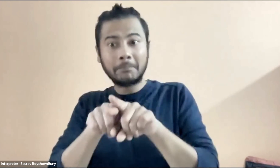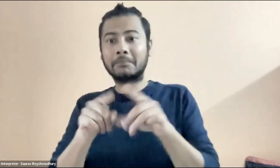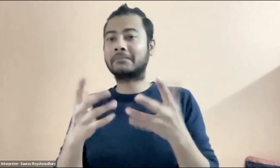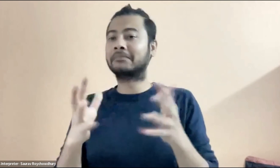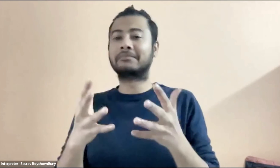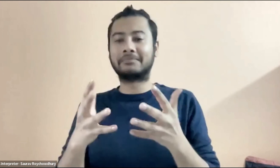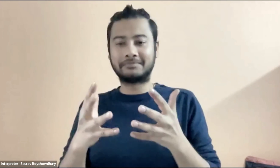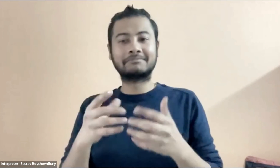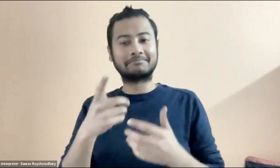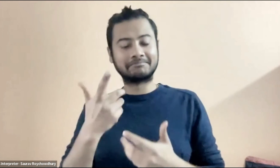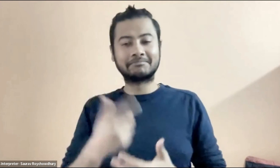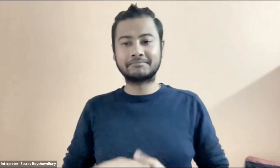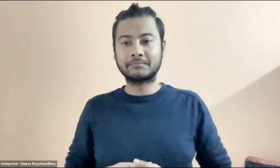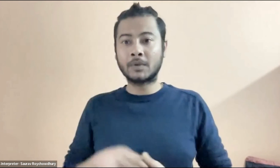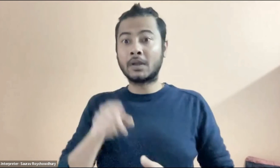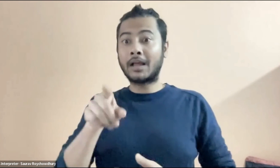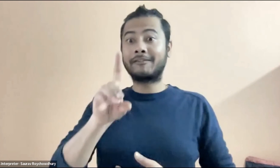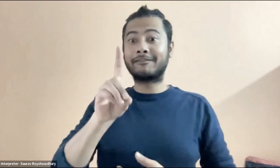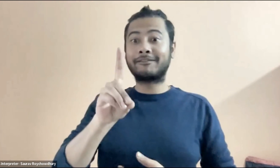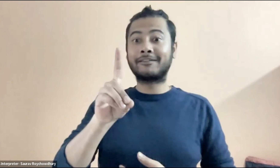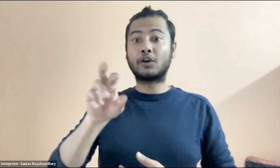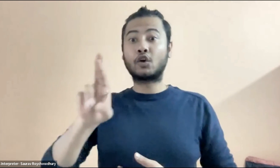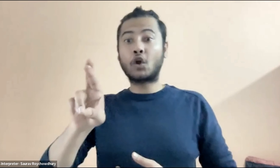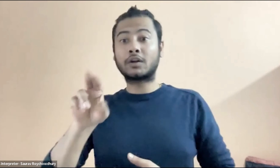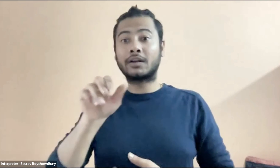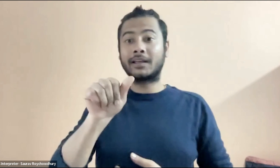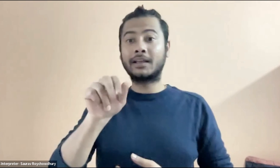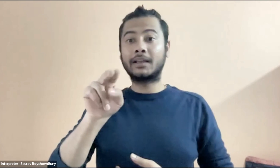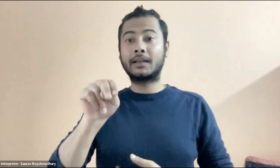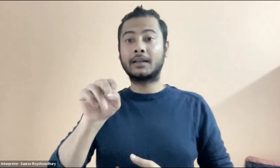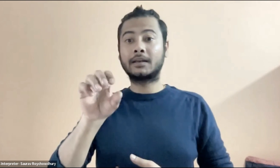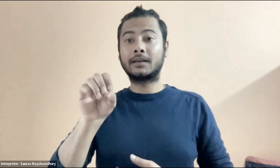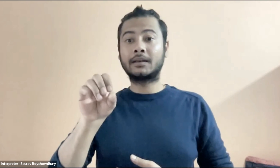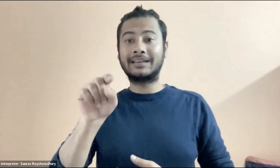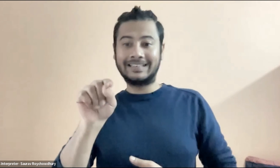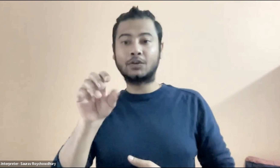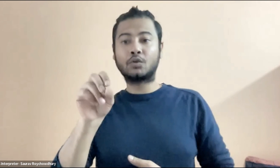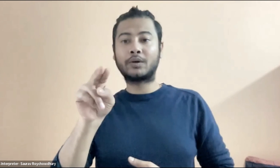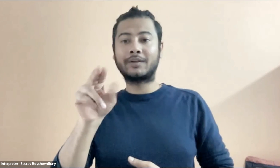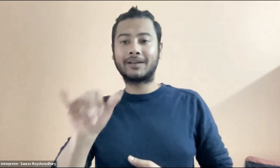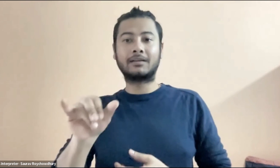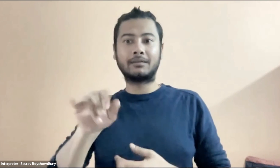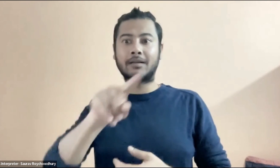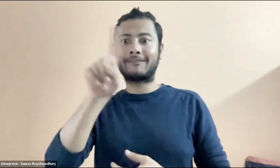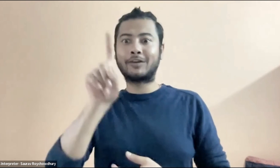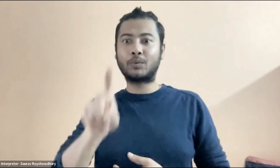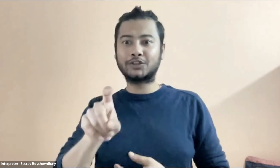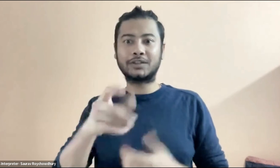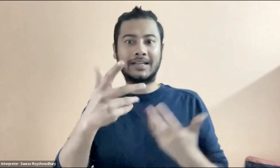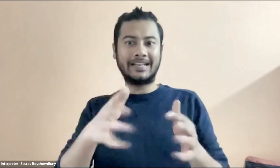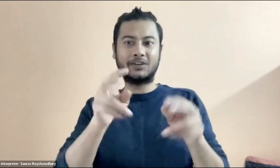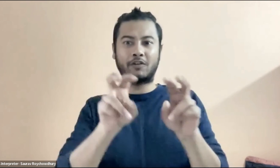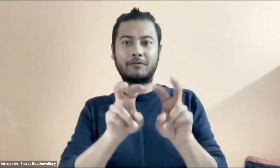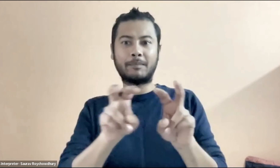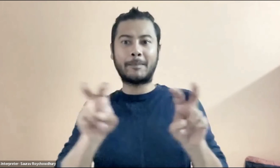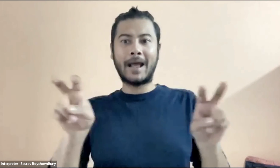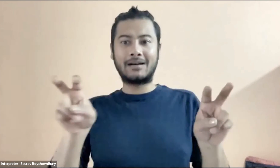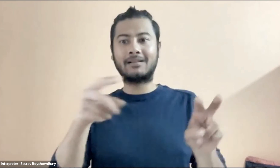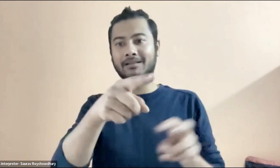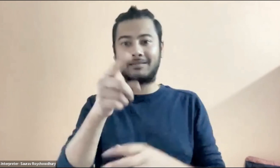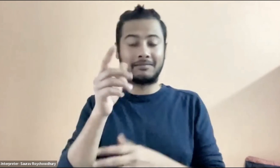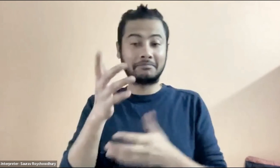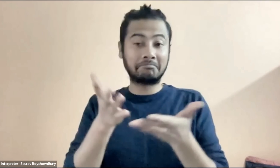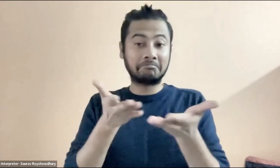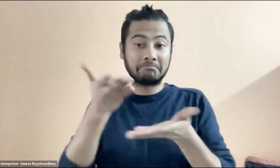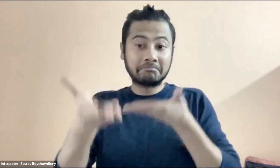Dr. Anthony, if any of our panelists would like to take that on. He says, who represents the marginalized and poor in the